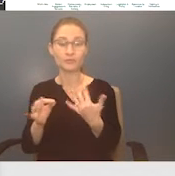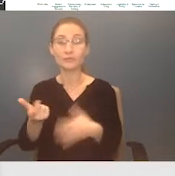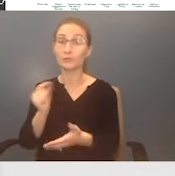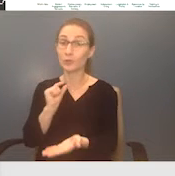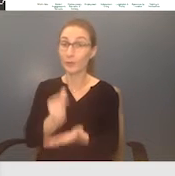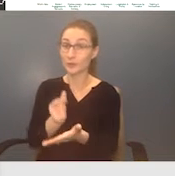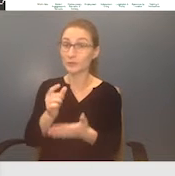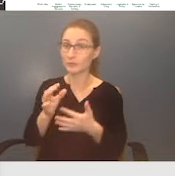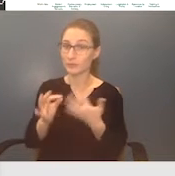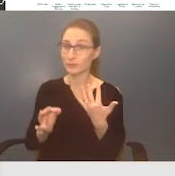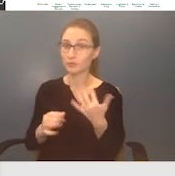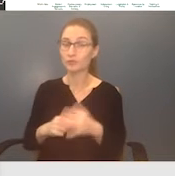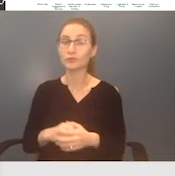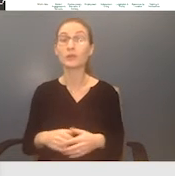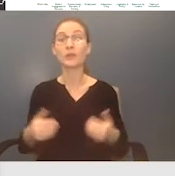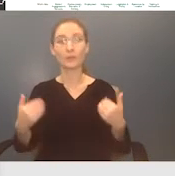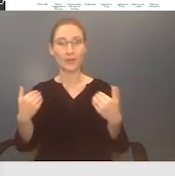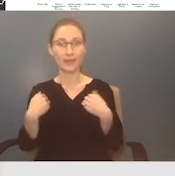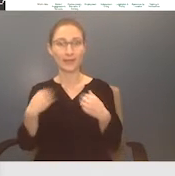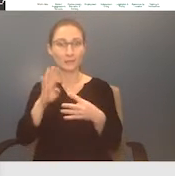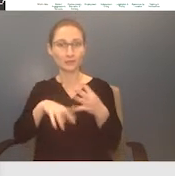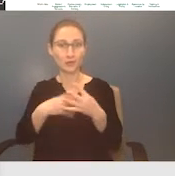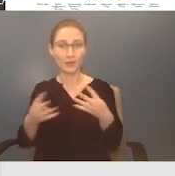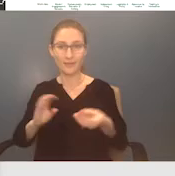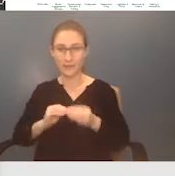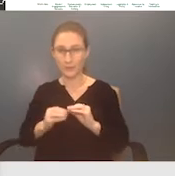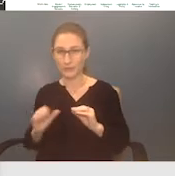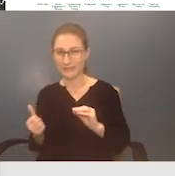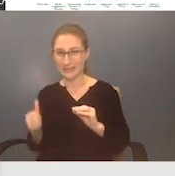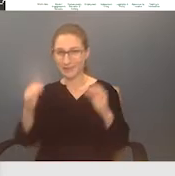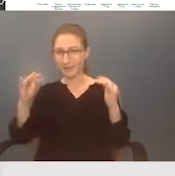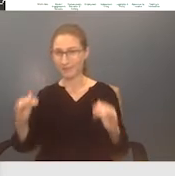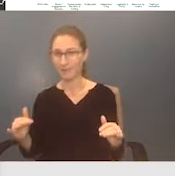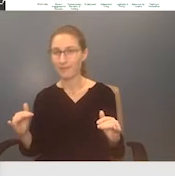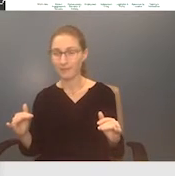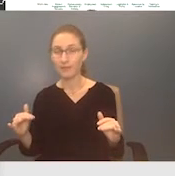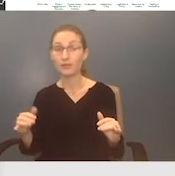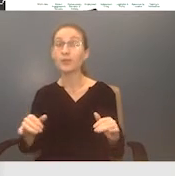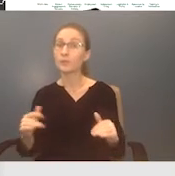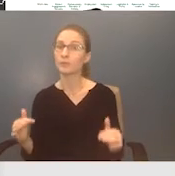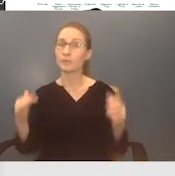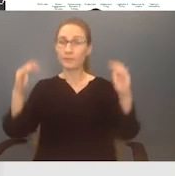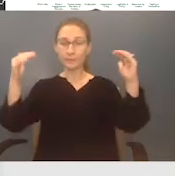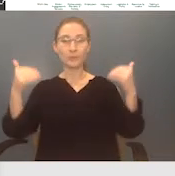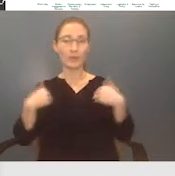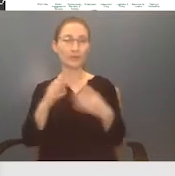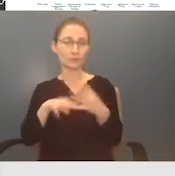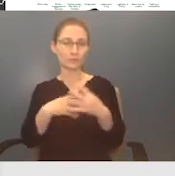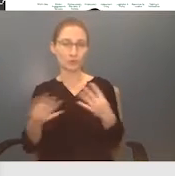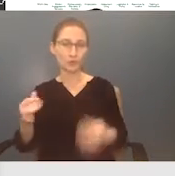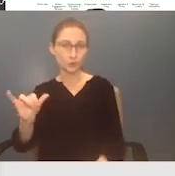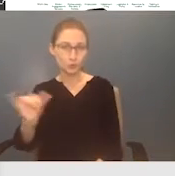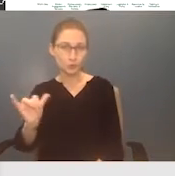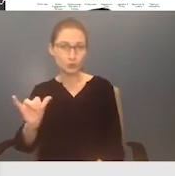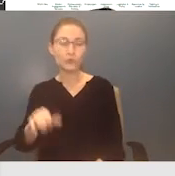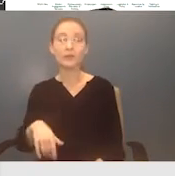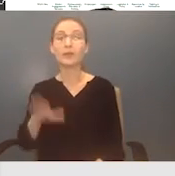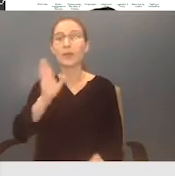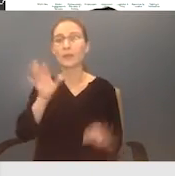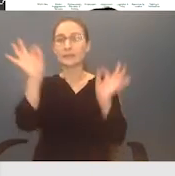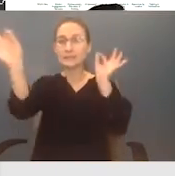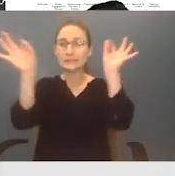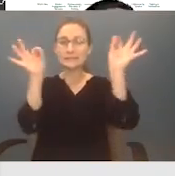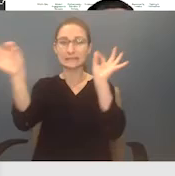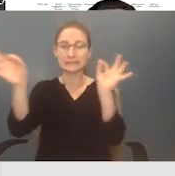So just like you had the chart, that's where we started. This is sort of like a narrative of that. The chart is also in here, but it walks you through all the